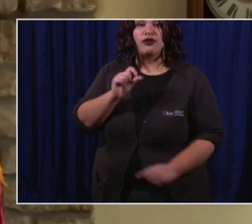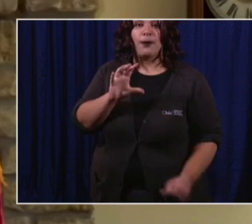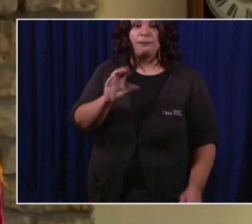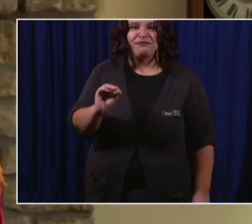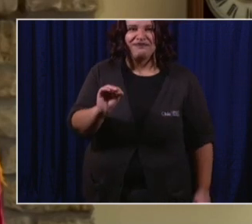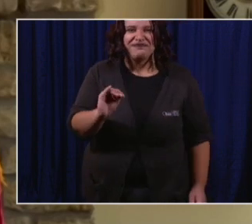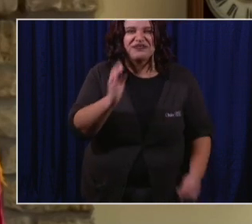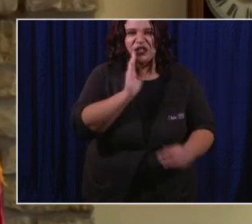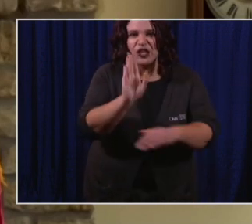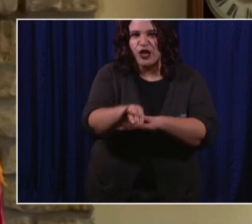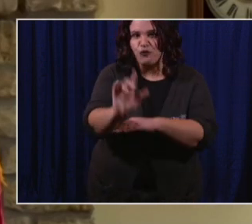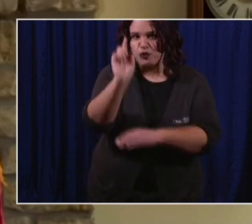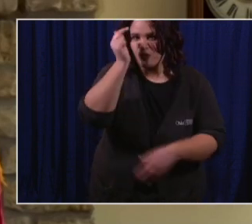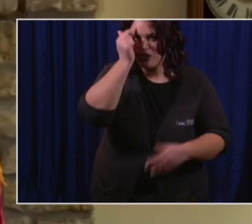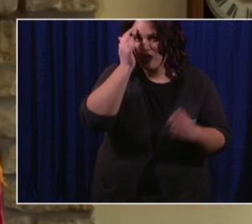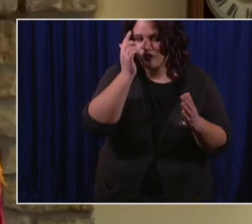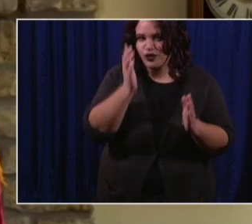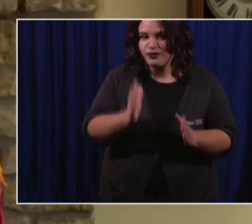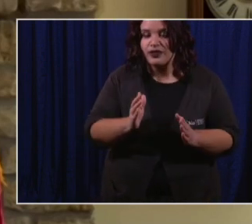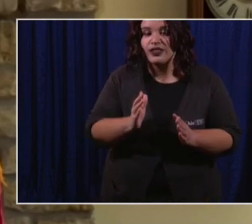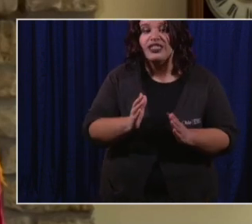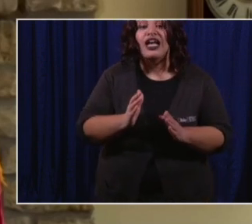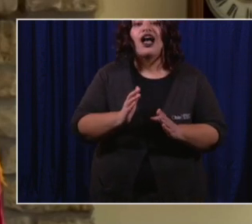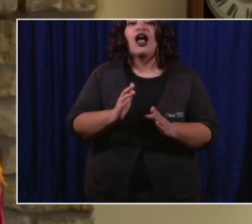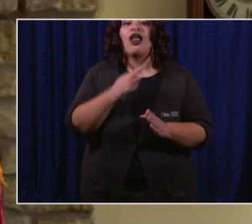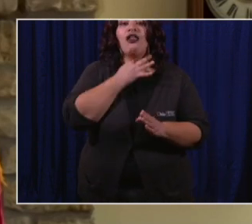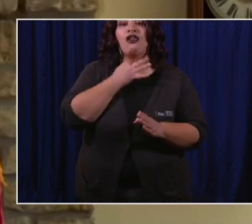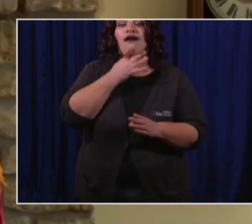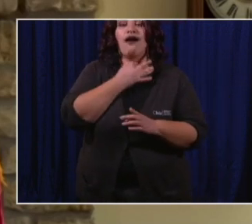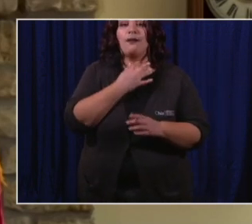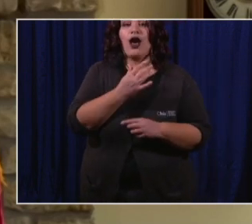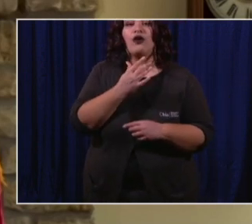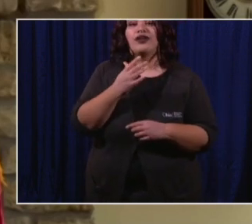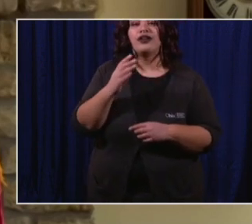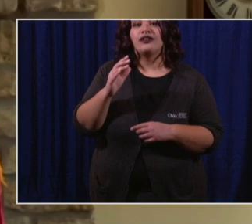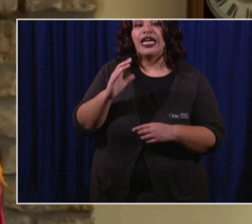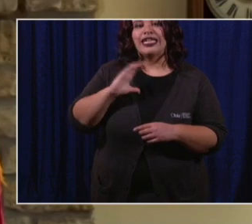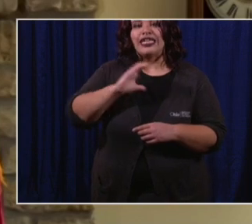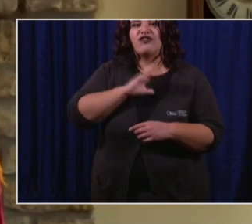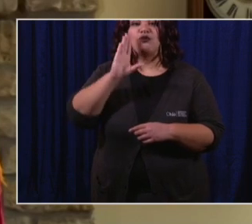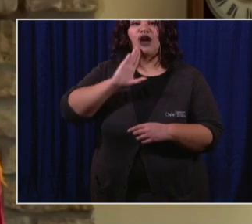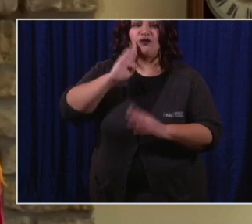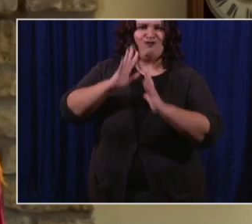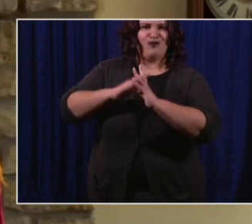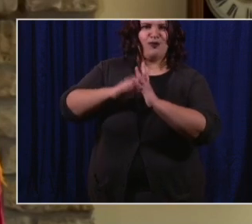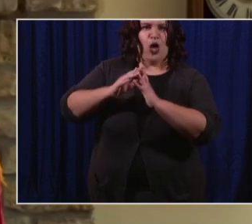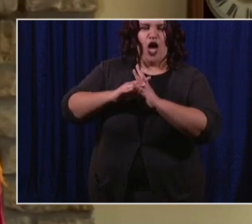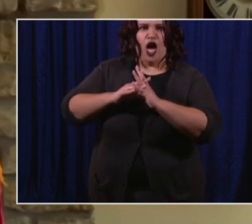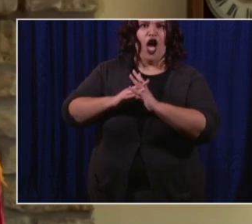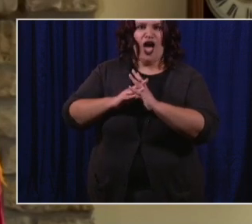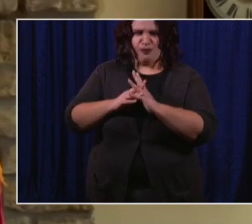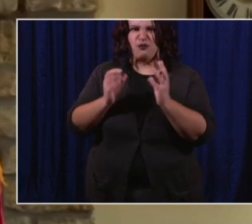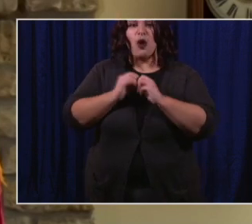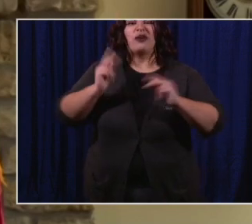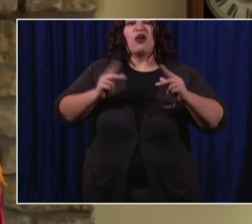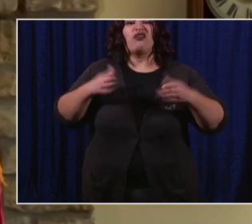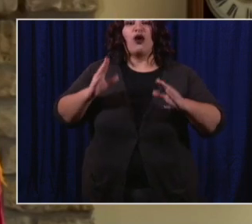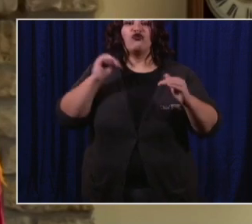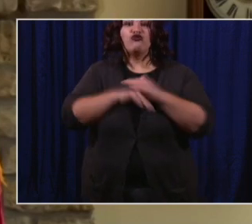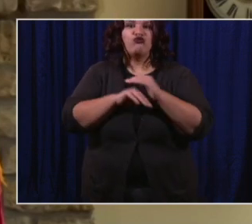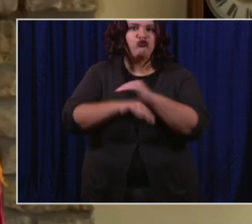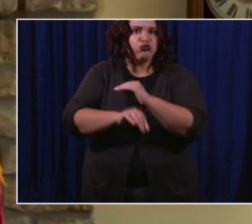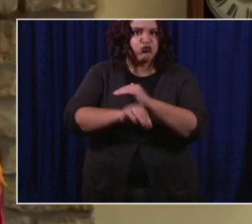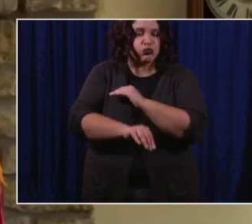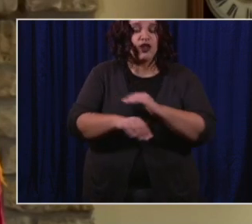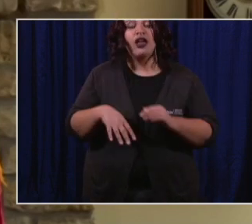circling back to the Cleveland Browns spectator decision. The owners and upper management of the